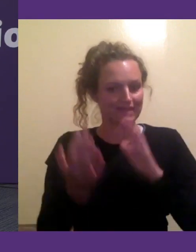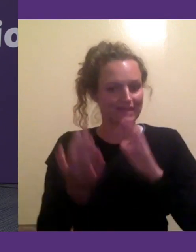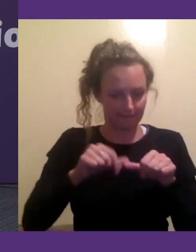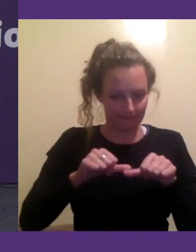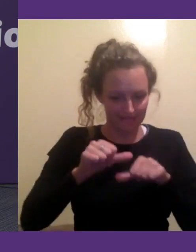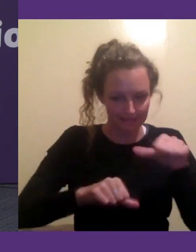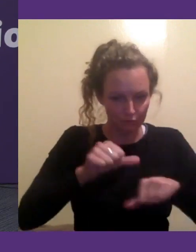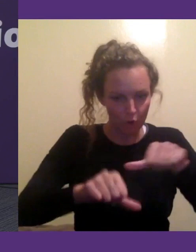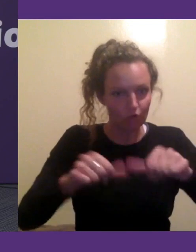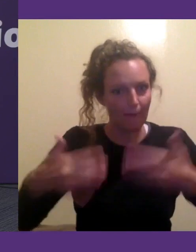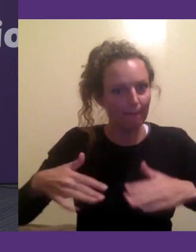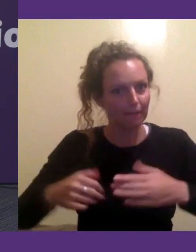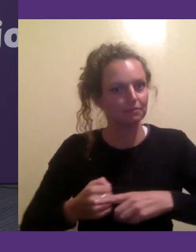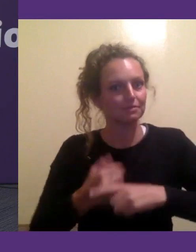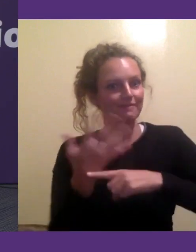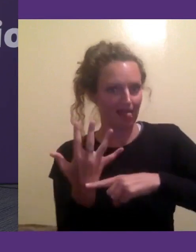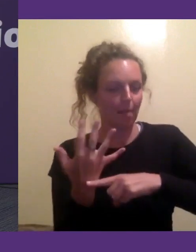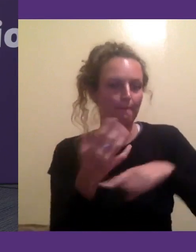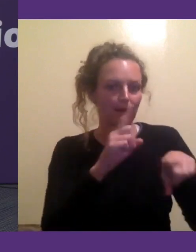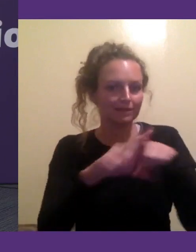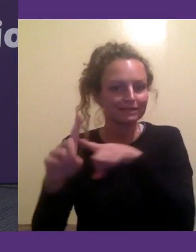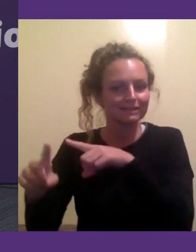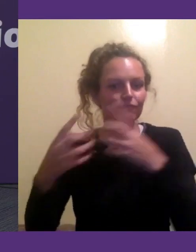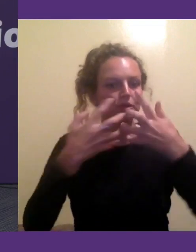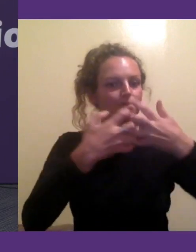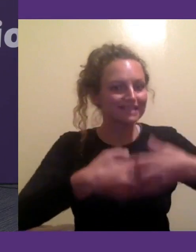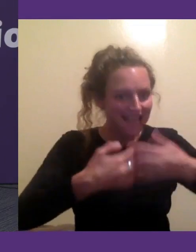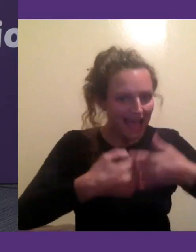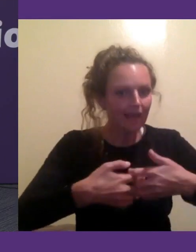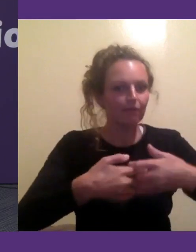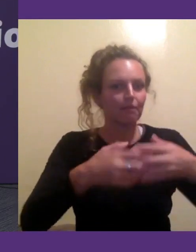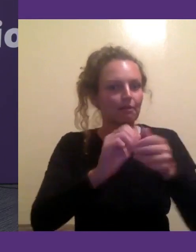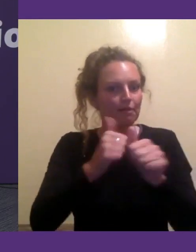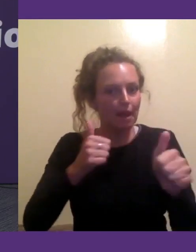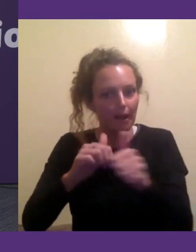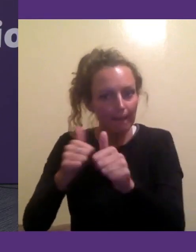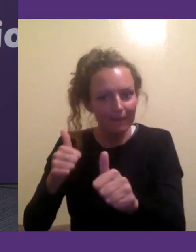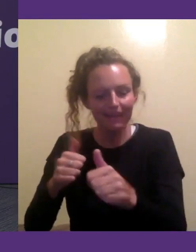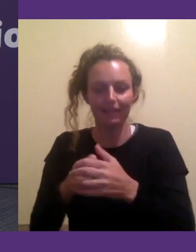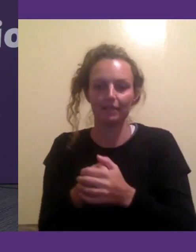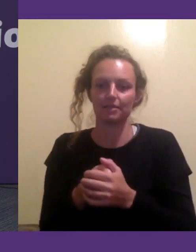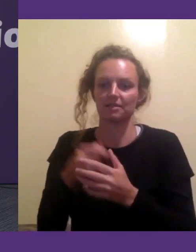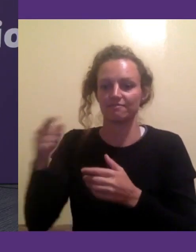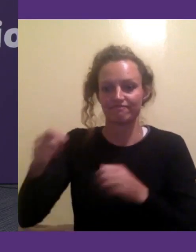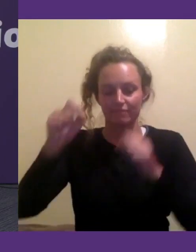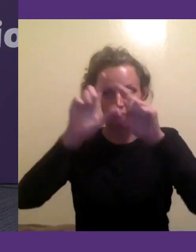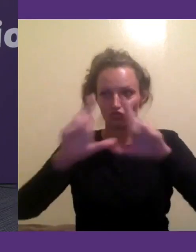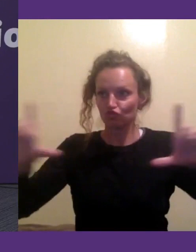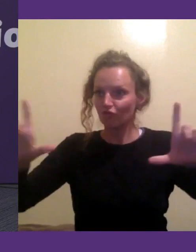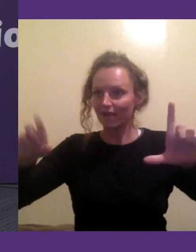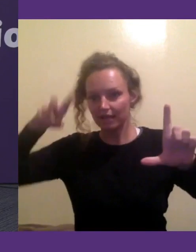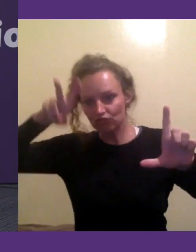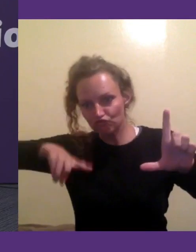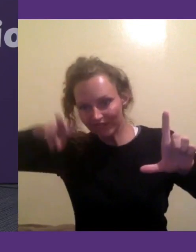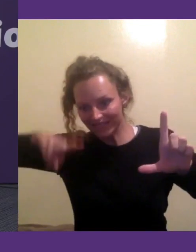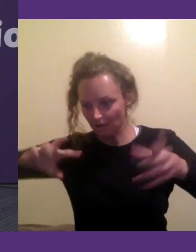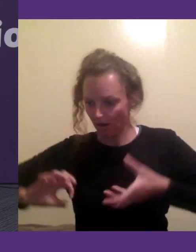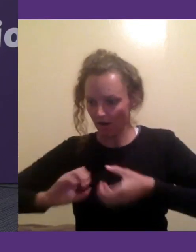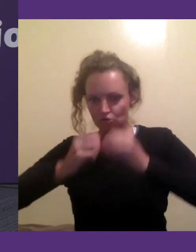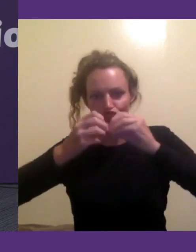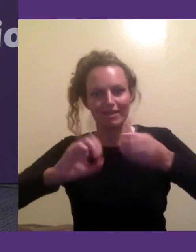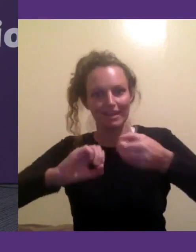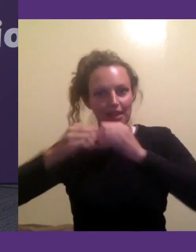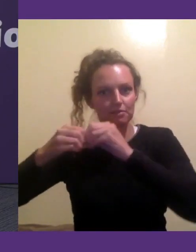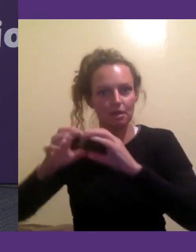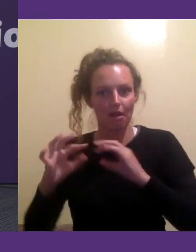but getting to the Braille display manufacturers and the screen reader creators and all of that to come together and say, what's